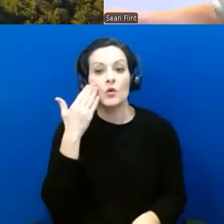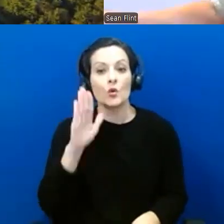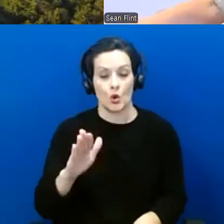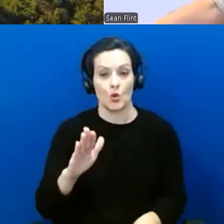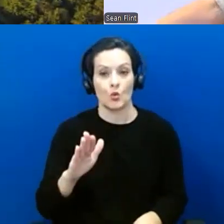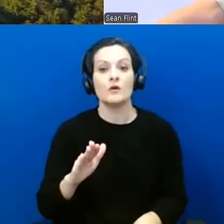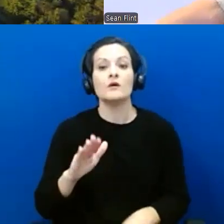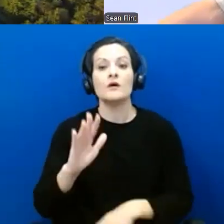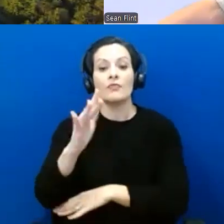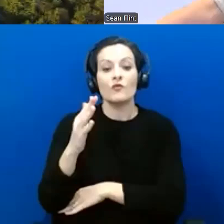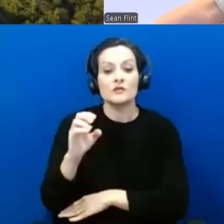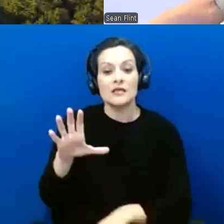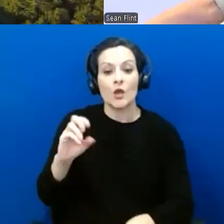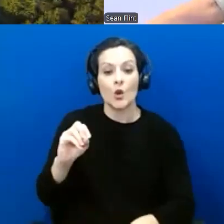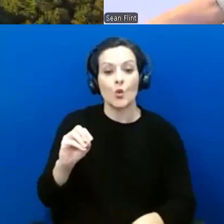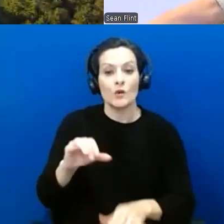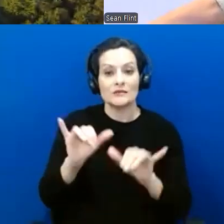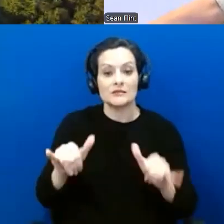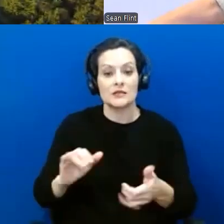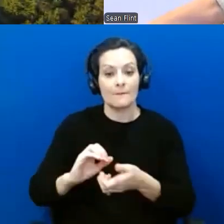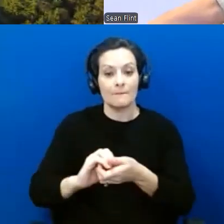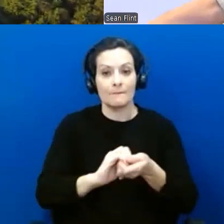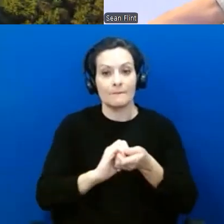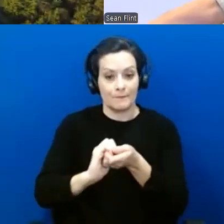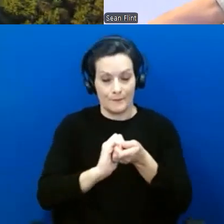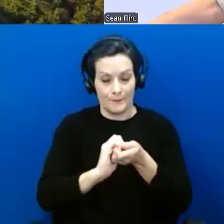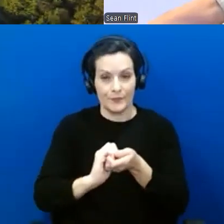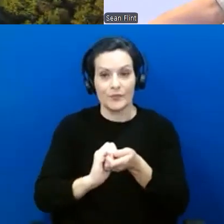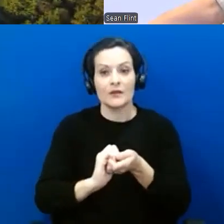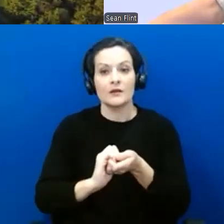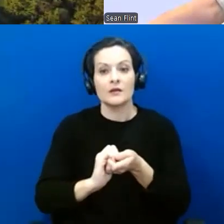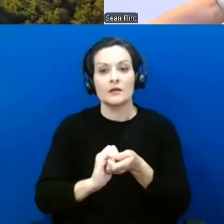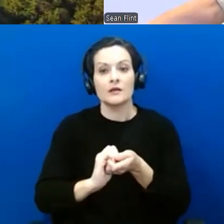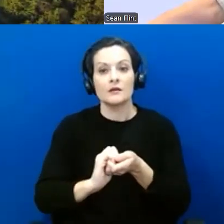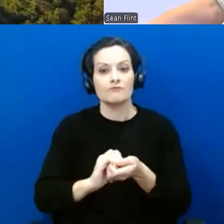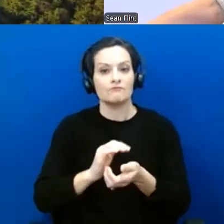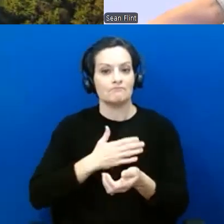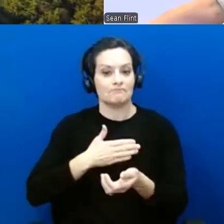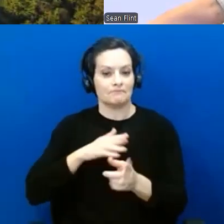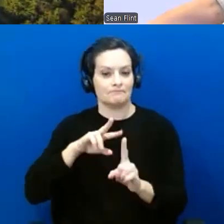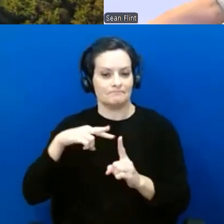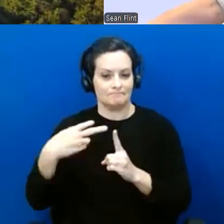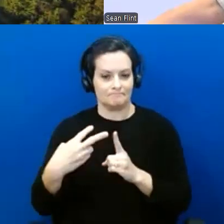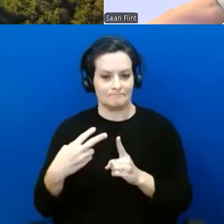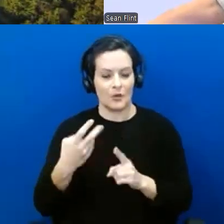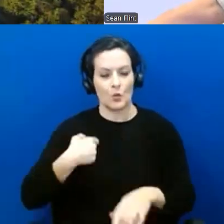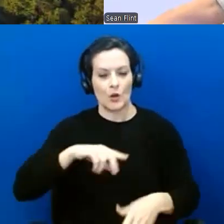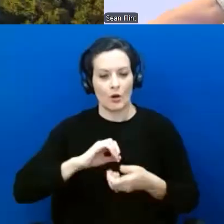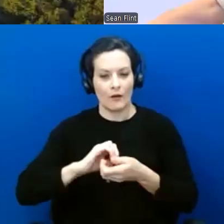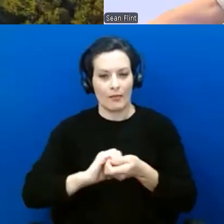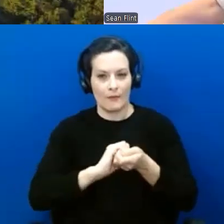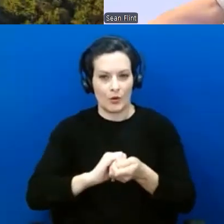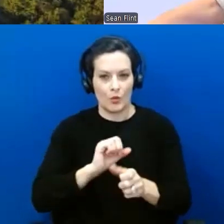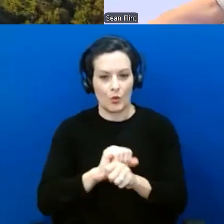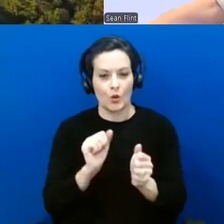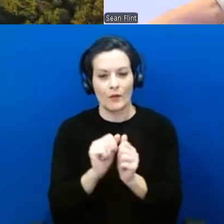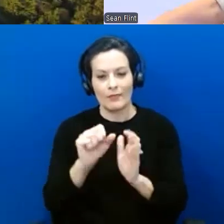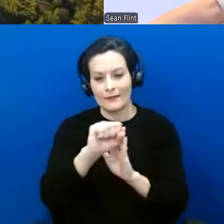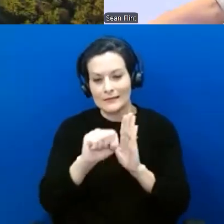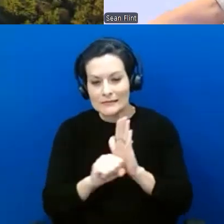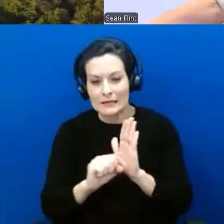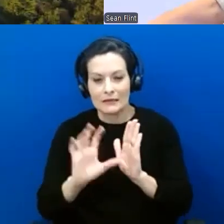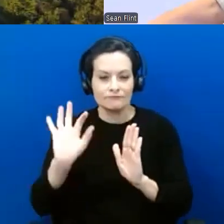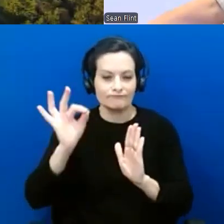Ecosystem Monitoring Cooperative, just so you understand kind of where I'm coming from, we are a collaborative that works with state agencies,